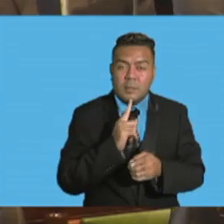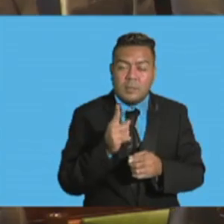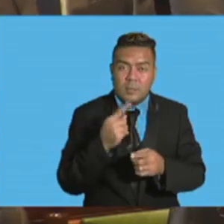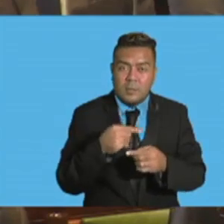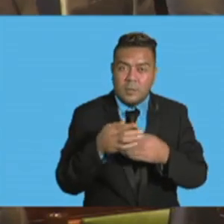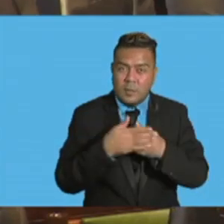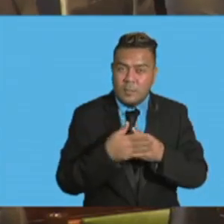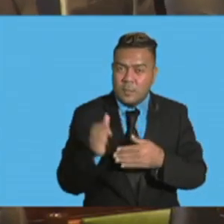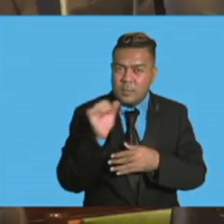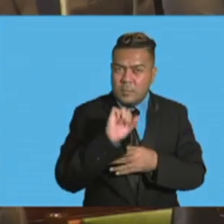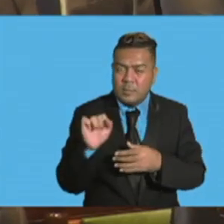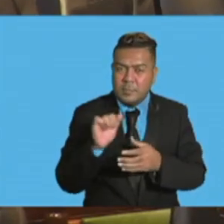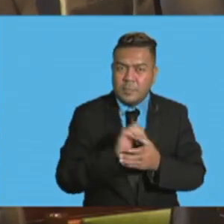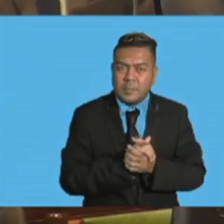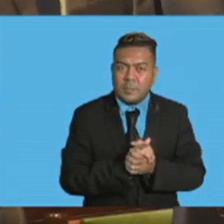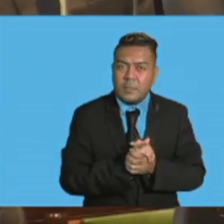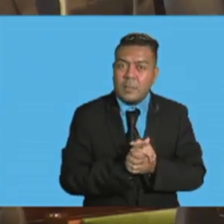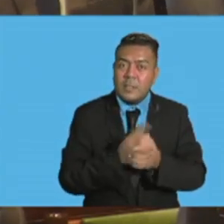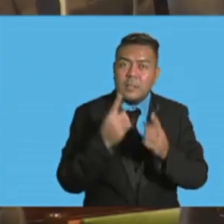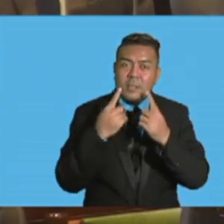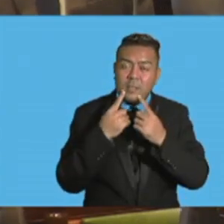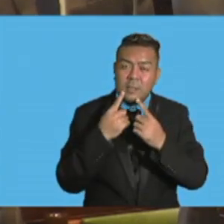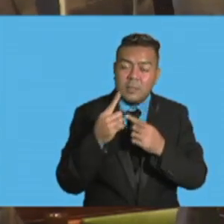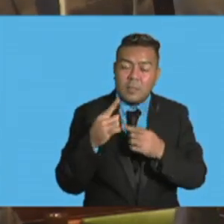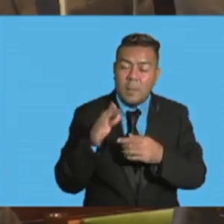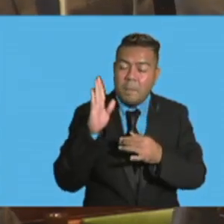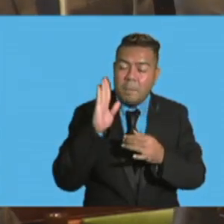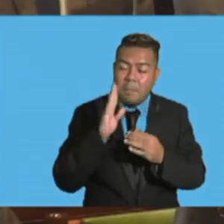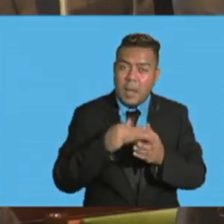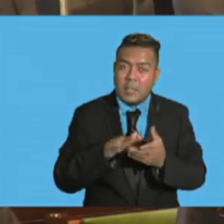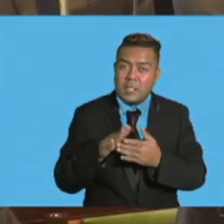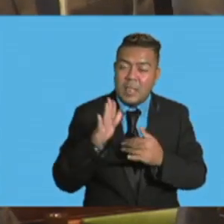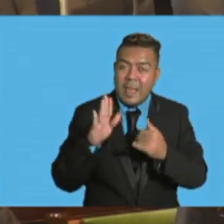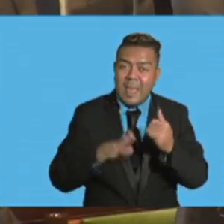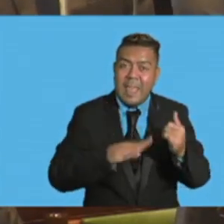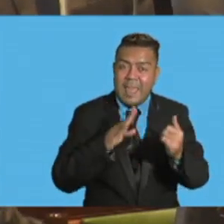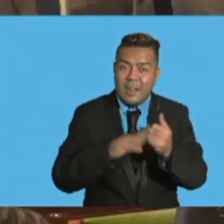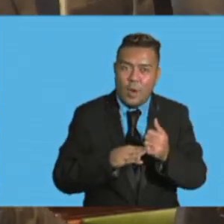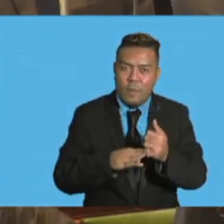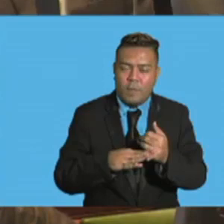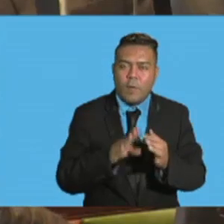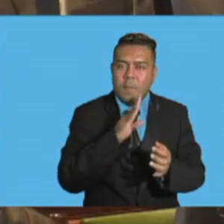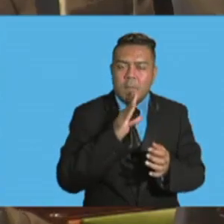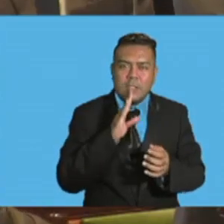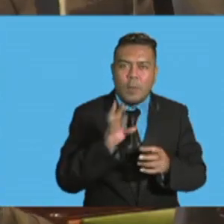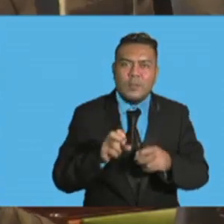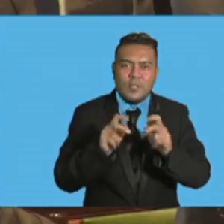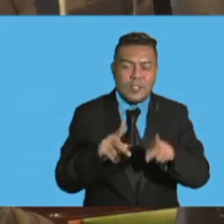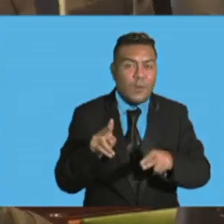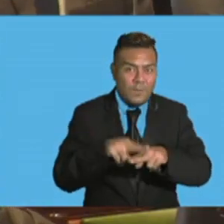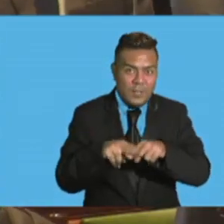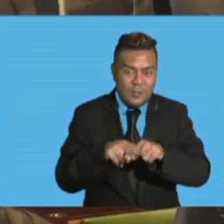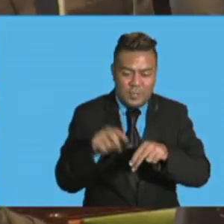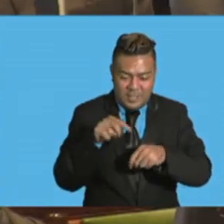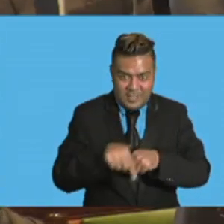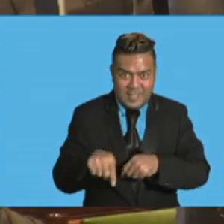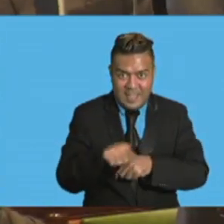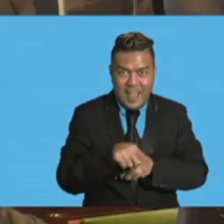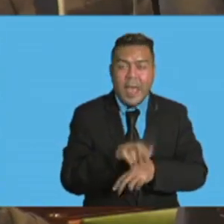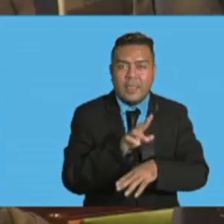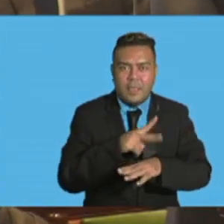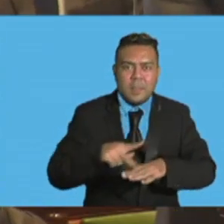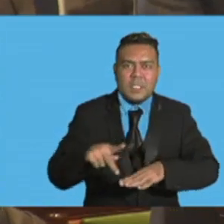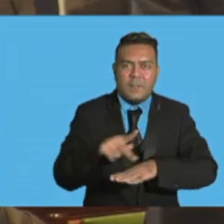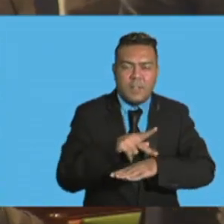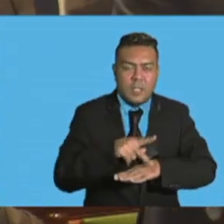actually milestone marks, and I quote, marks the end of an era of missed opportunities, unquote, for Fiji and the Pacific. The huge success